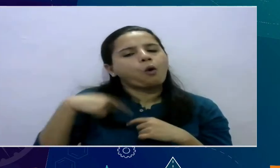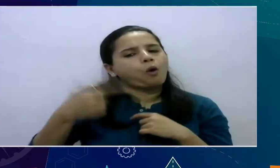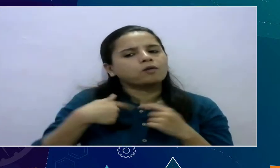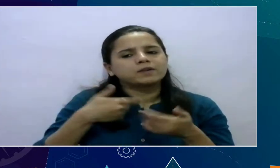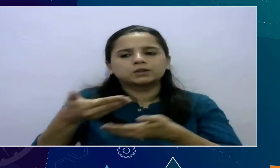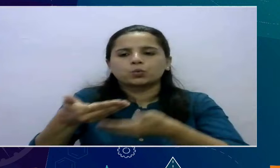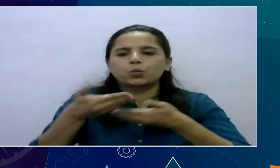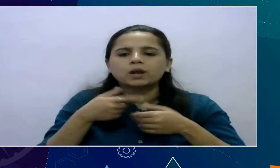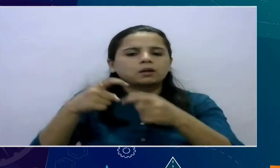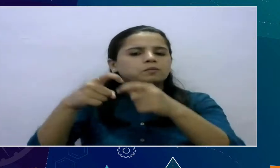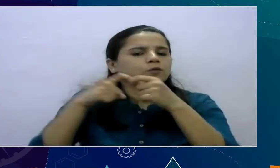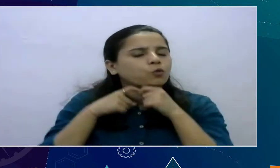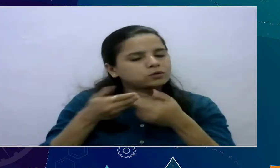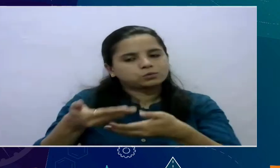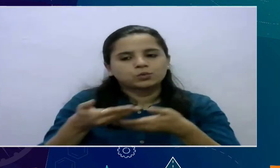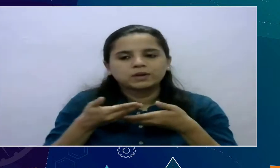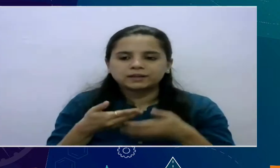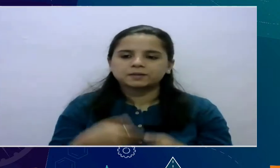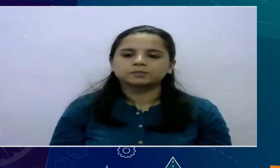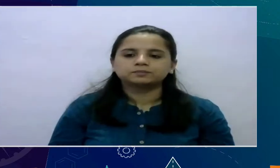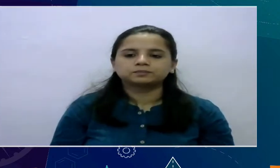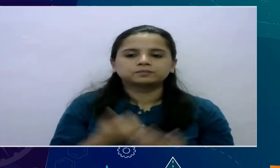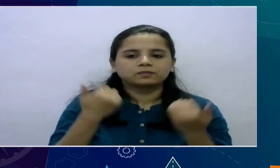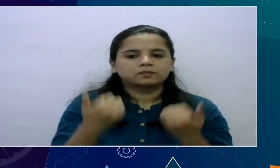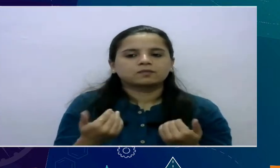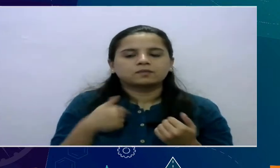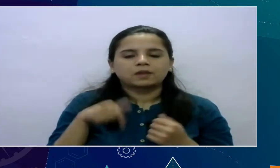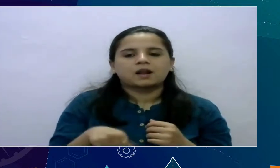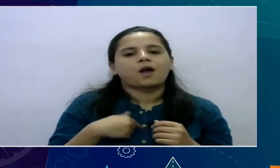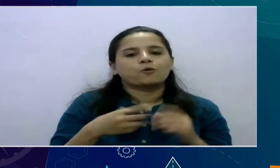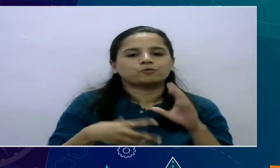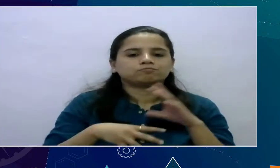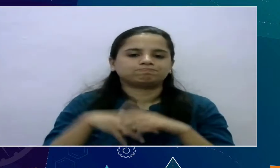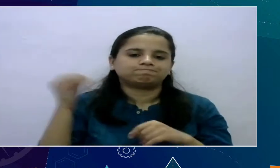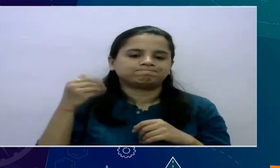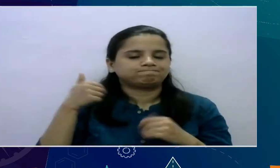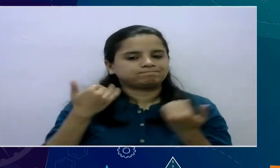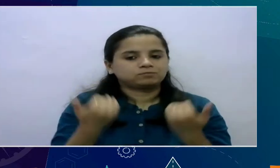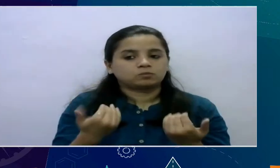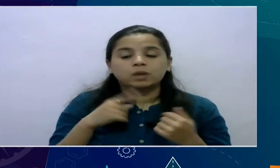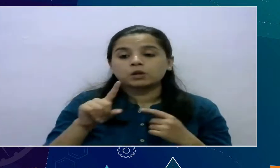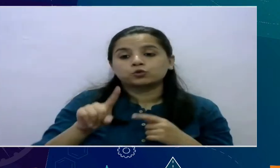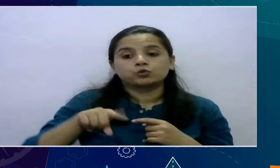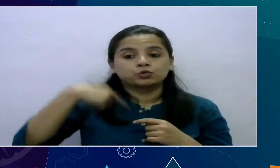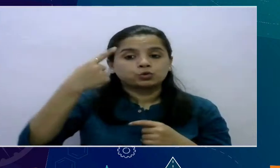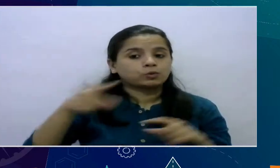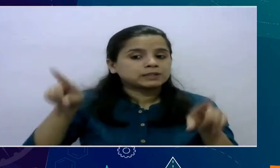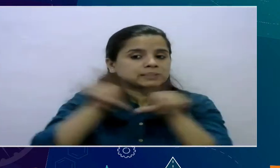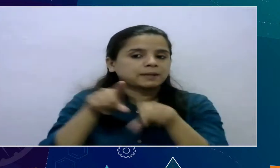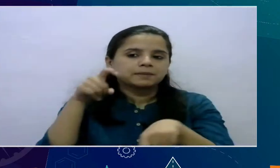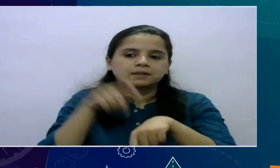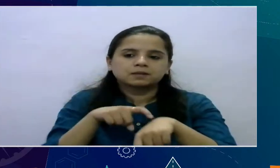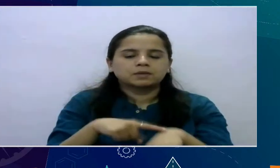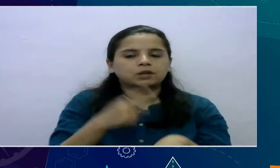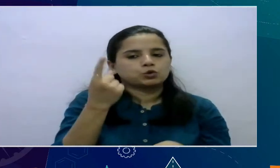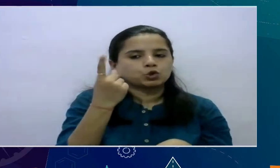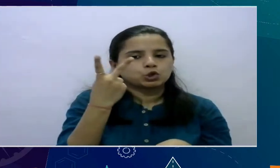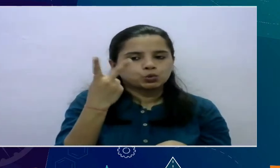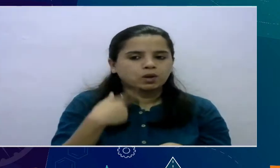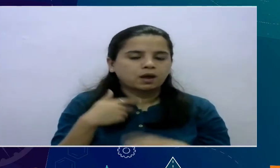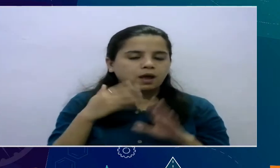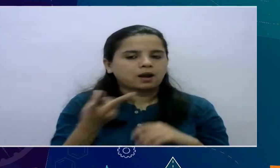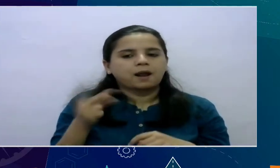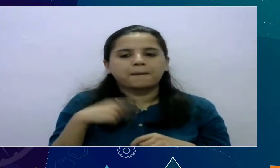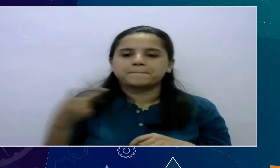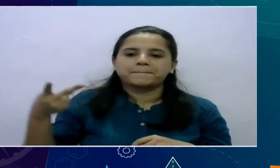your queries. Um, we'll take a sign off here, but let me tell you that tomorrow, same time, that is 12 o'clock, we'll come